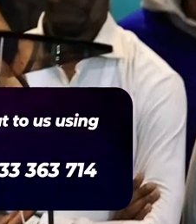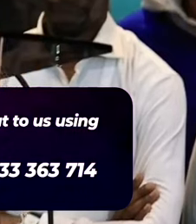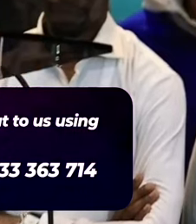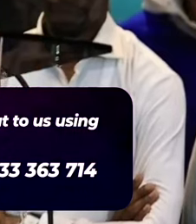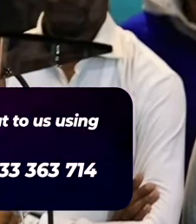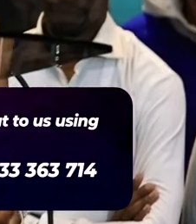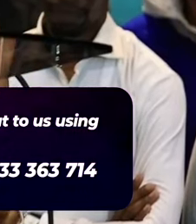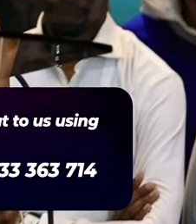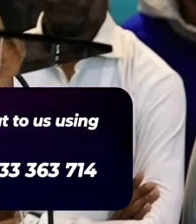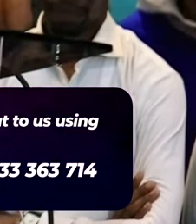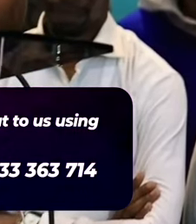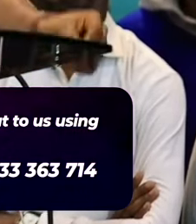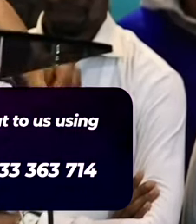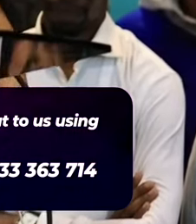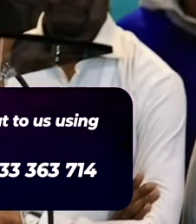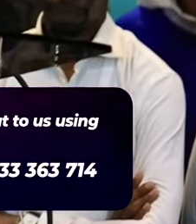affections.